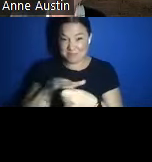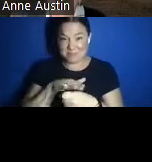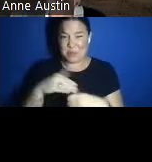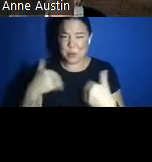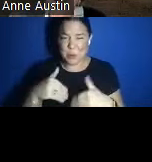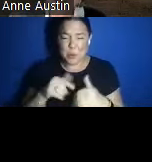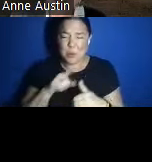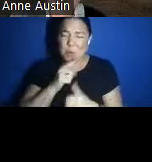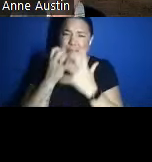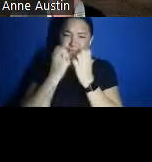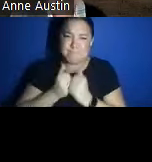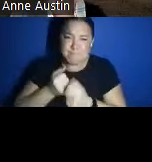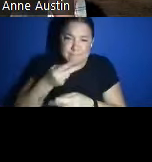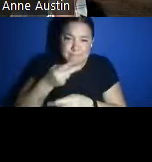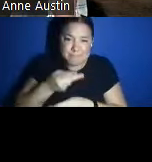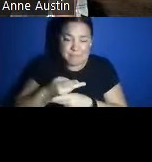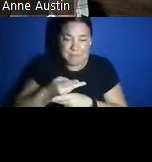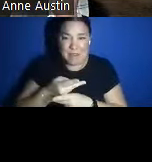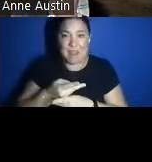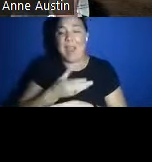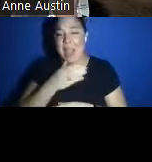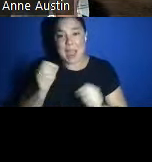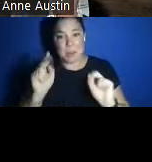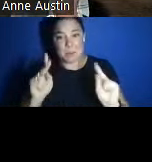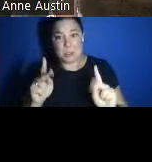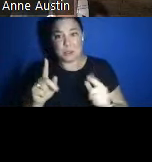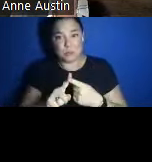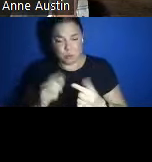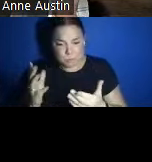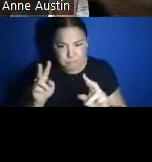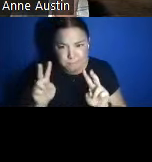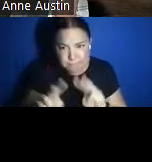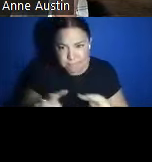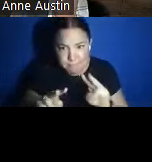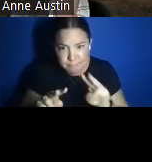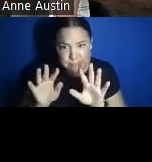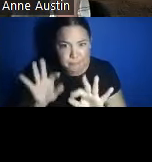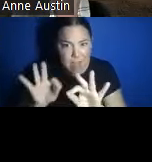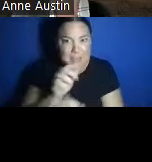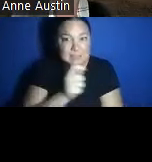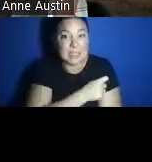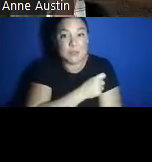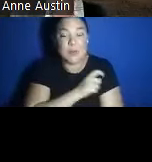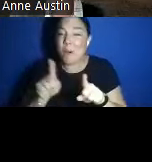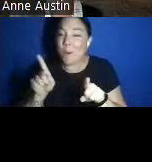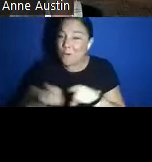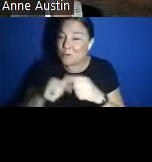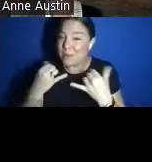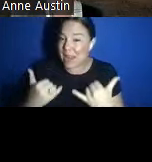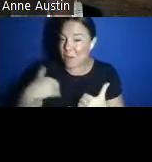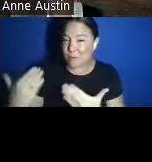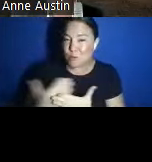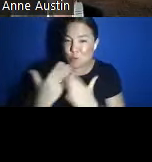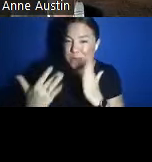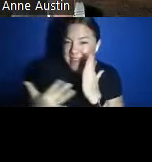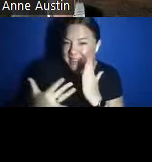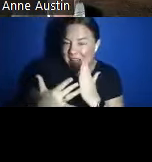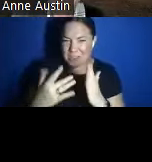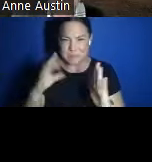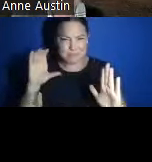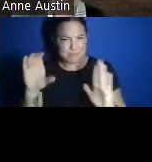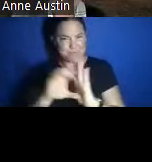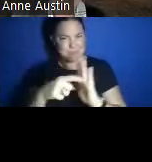preservation and opportunities to identify tattoos, but also the power of new technology in revealing these tattoos that